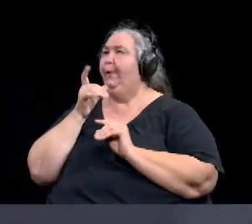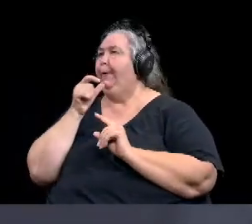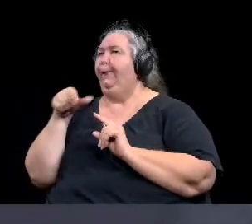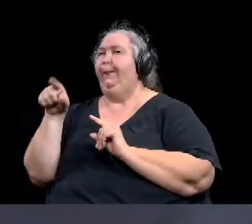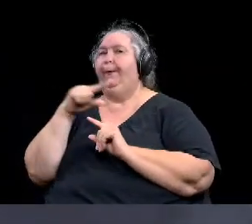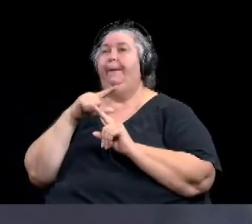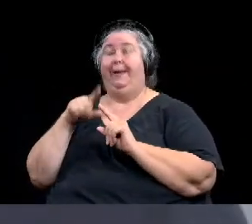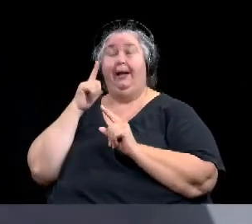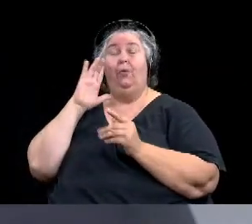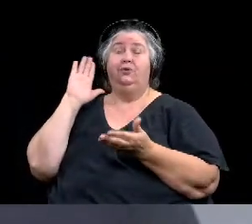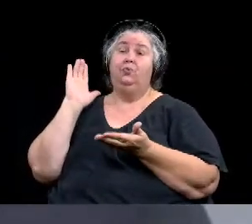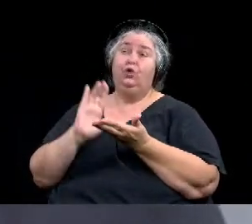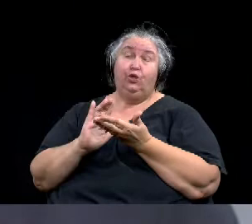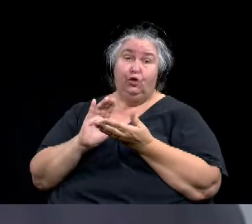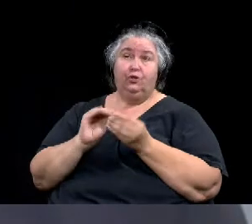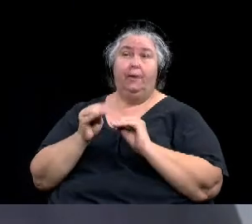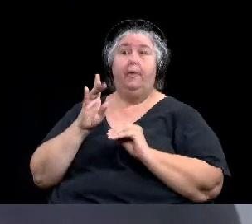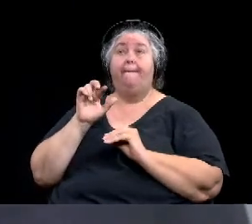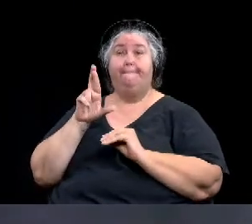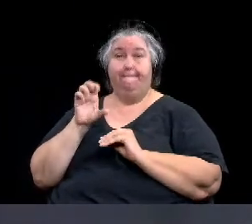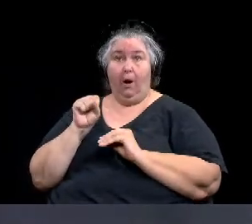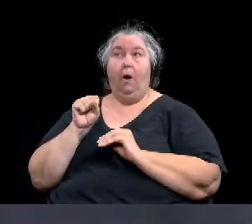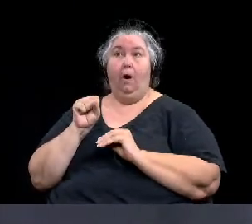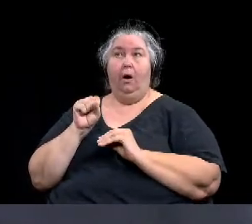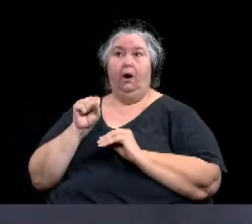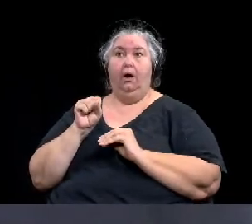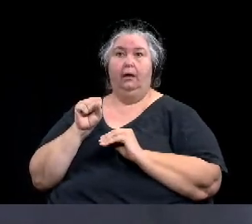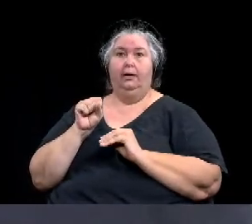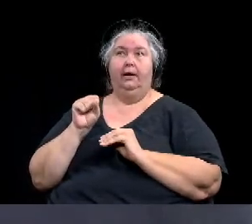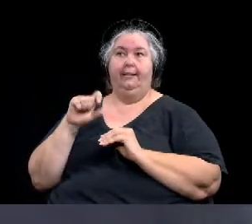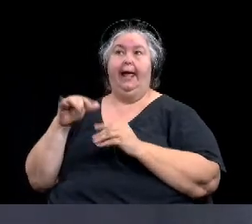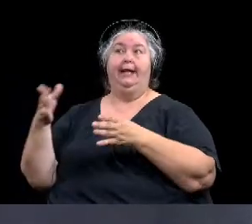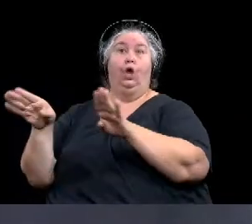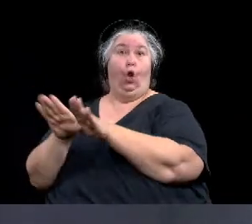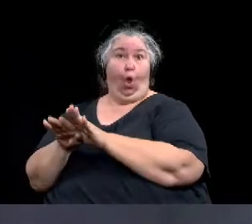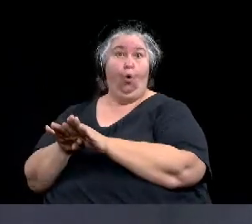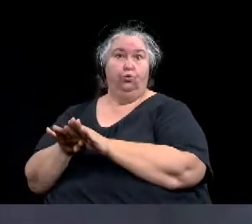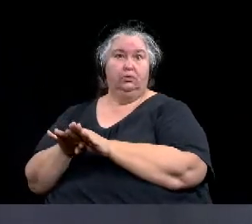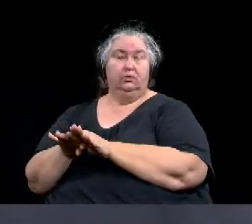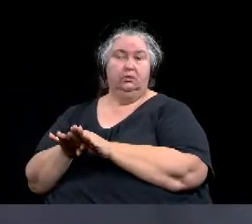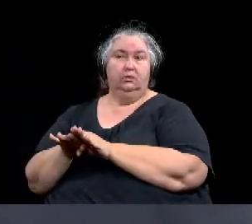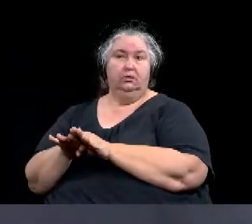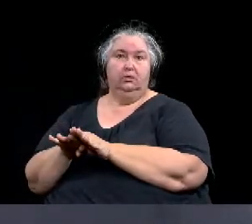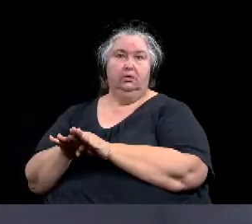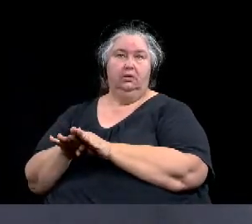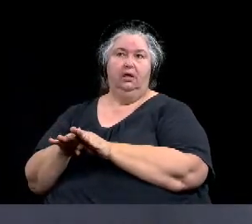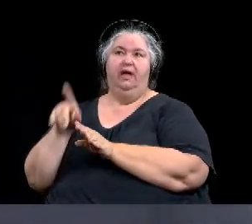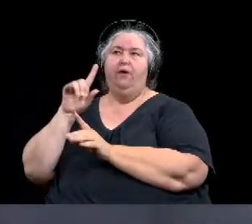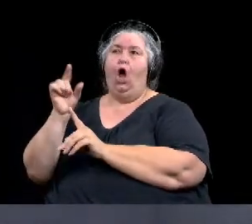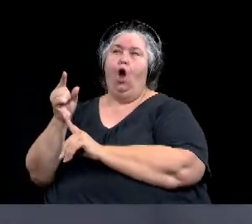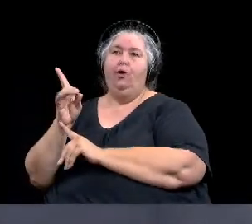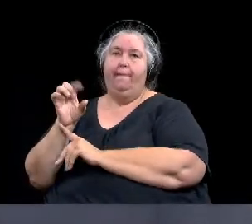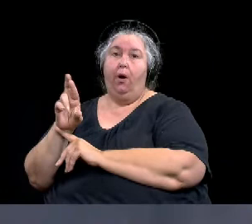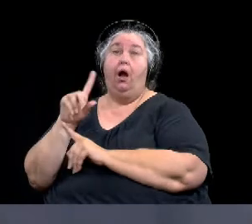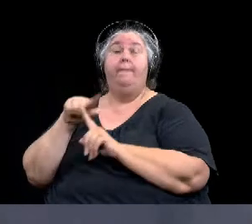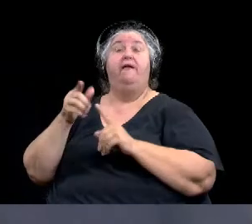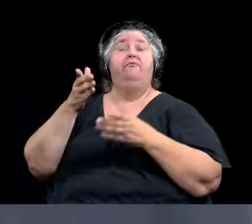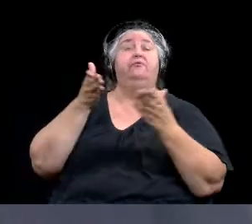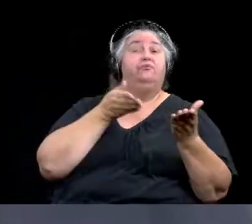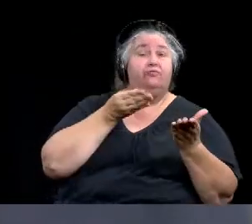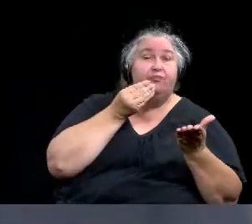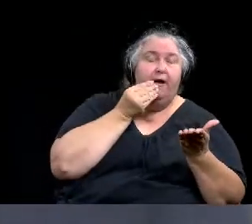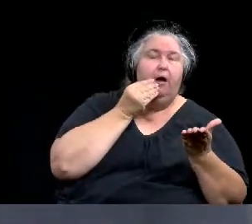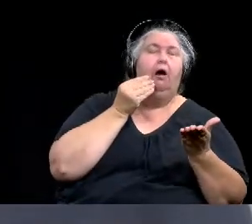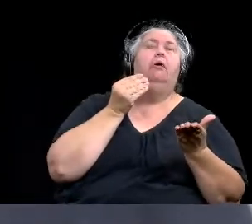reduced number of bars that just had to close down. And so I